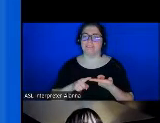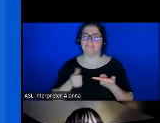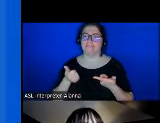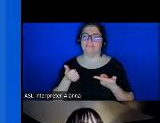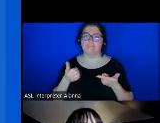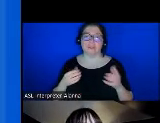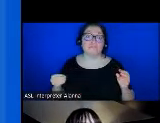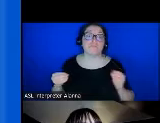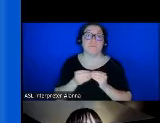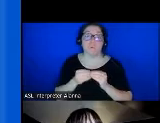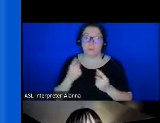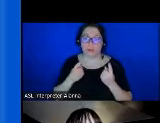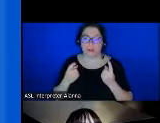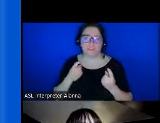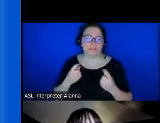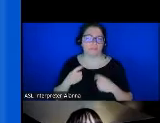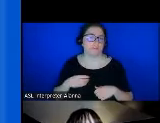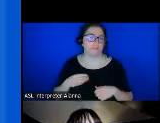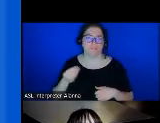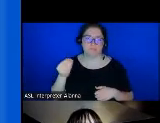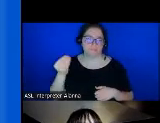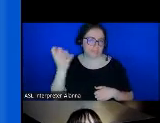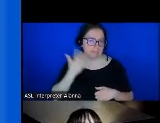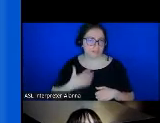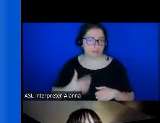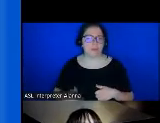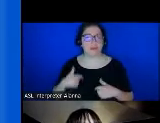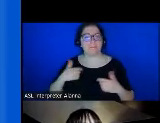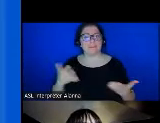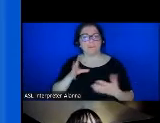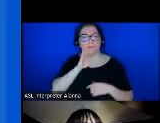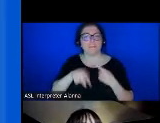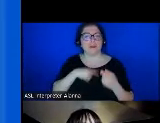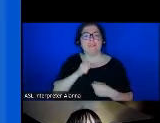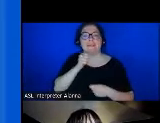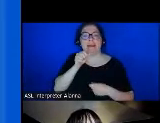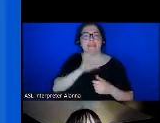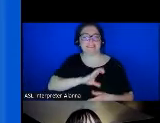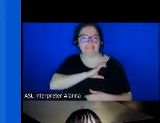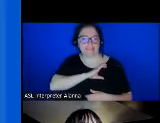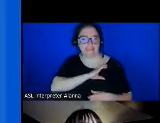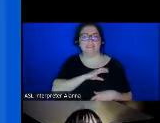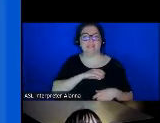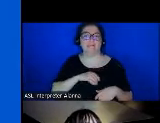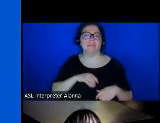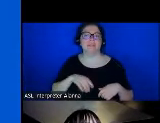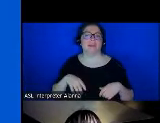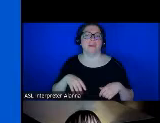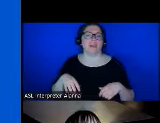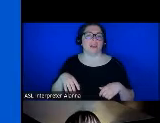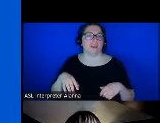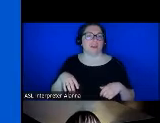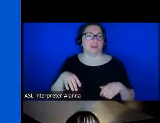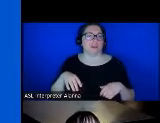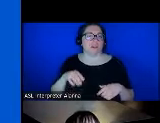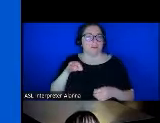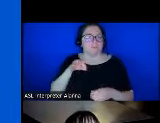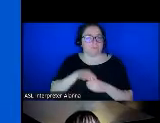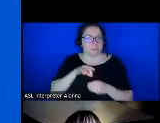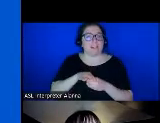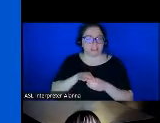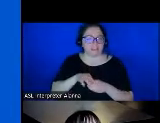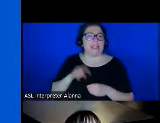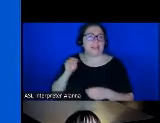so I'm here tonight to talk to you about non-citizen voting in Maryland specifically the city of Hyattsville um so I've already